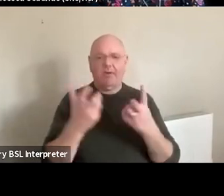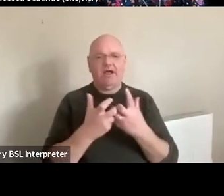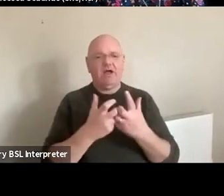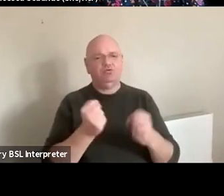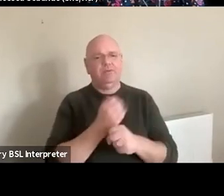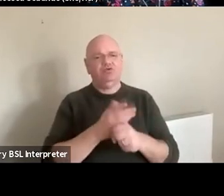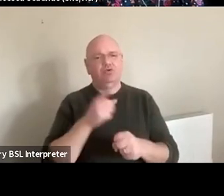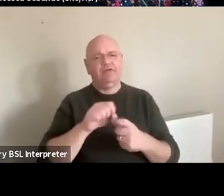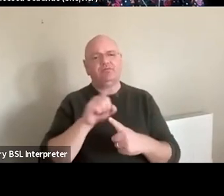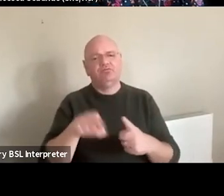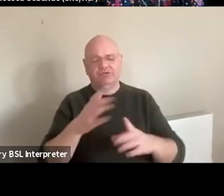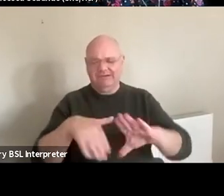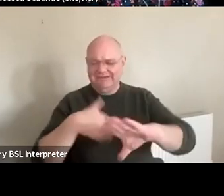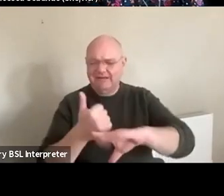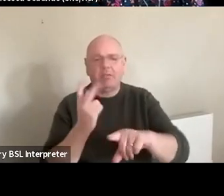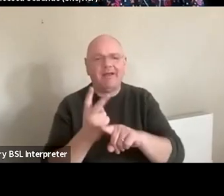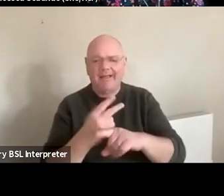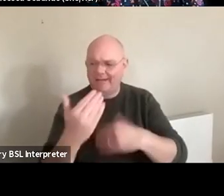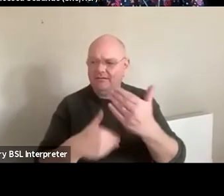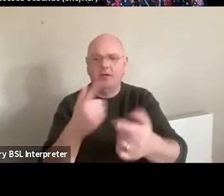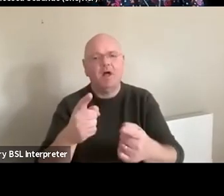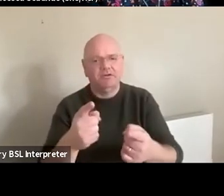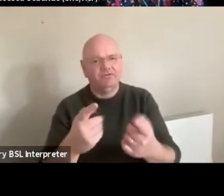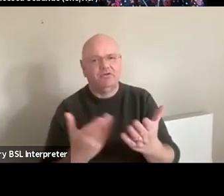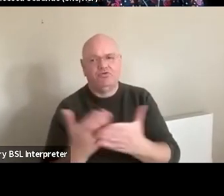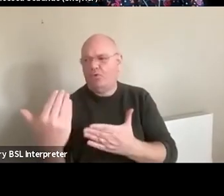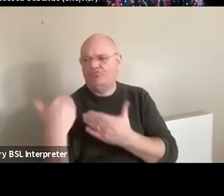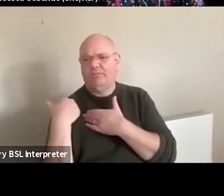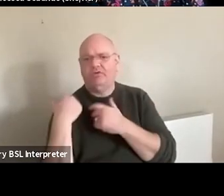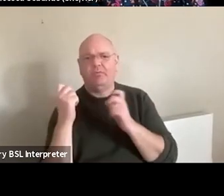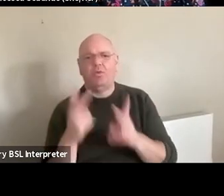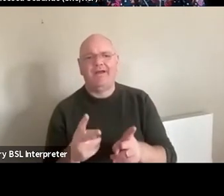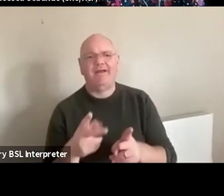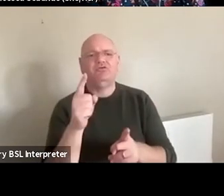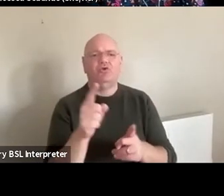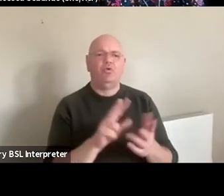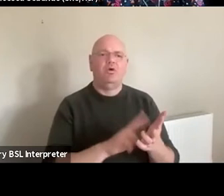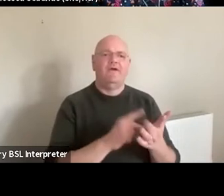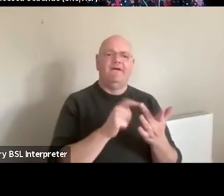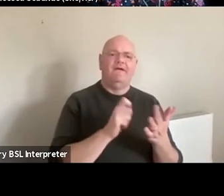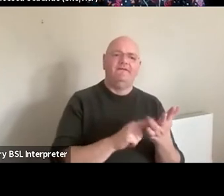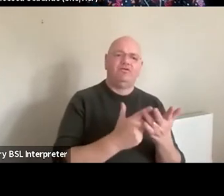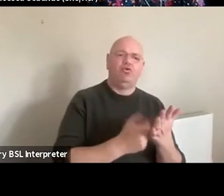to life. So, you know, kind of taking what you've all said and with Victoria's comment is,